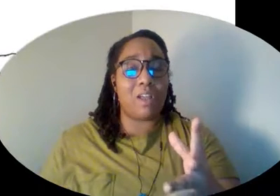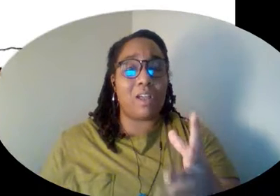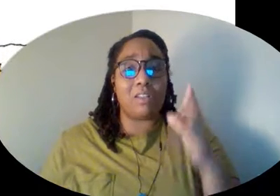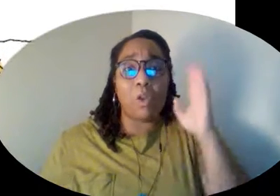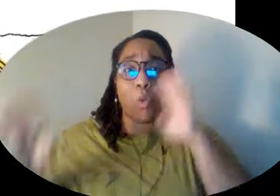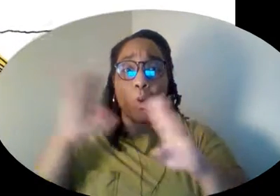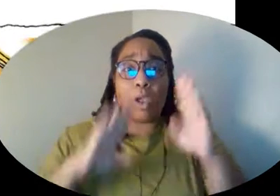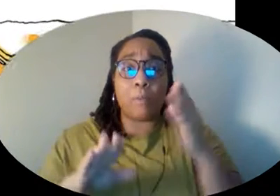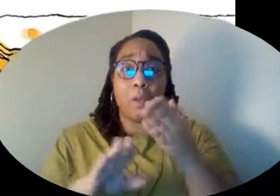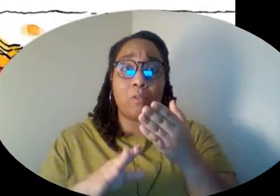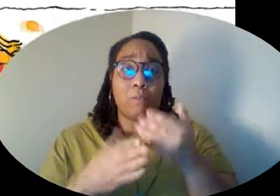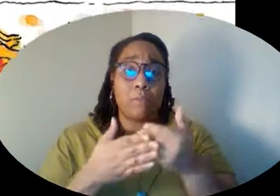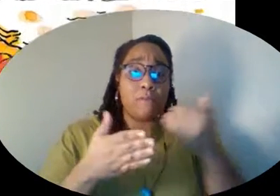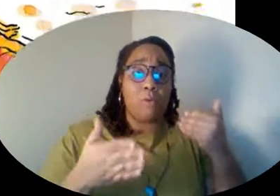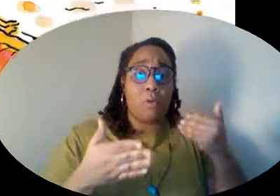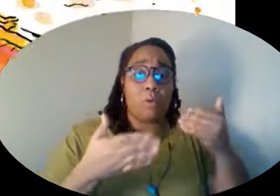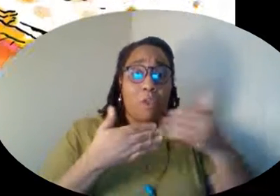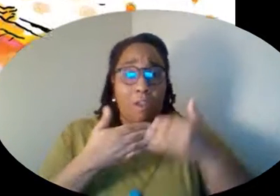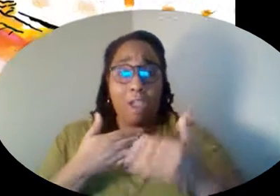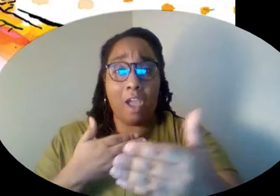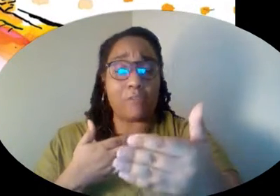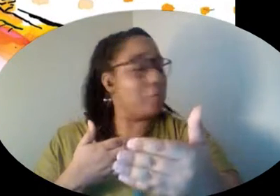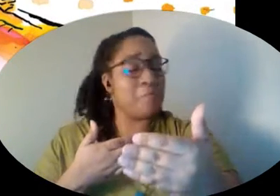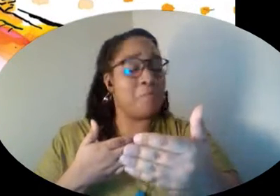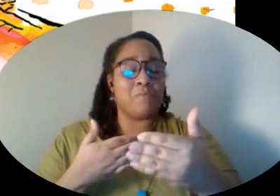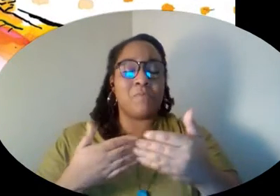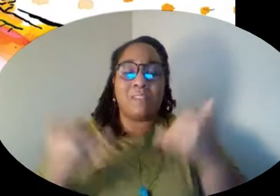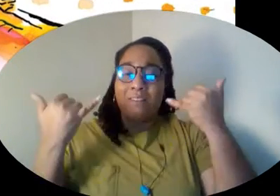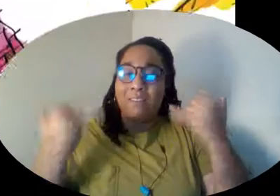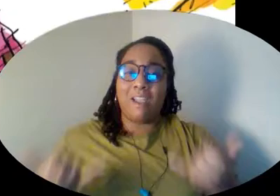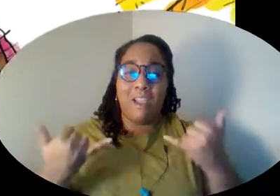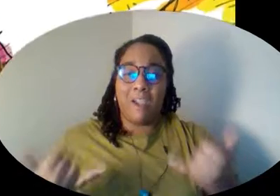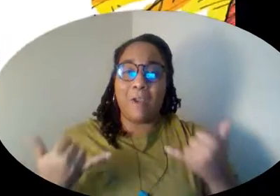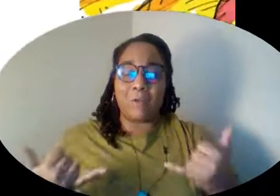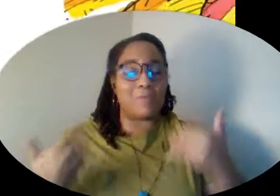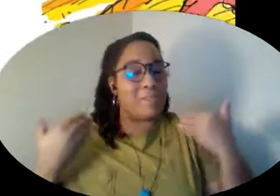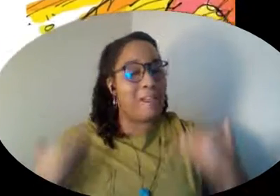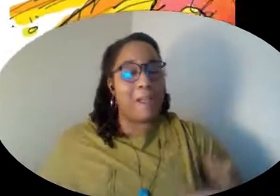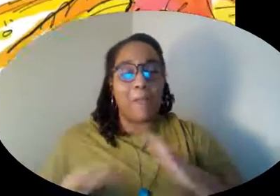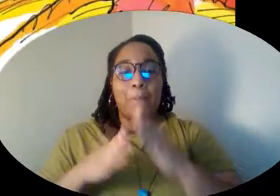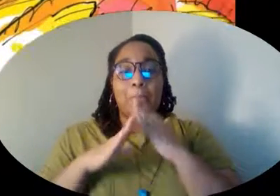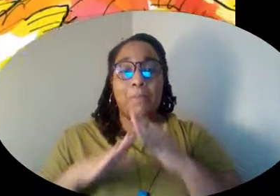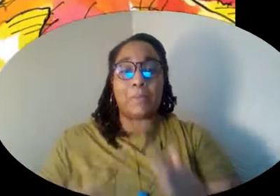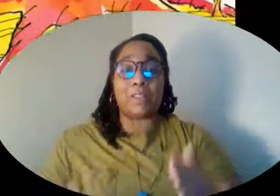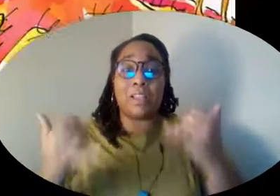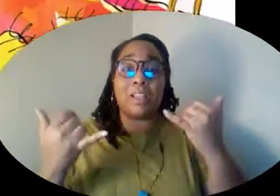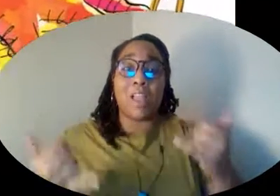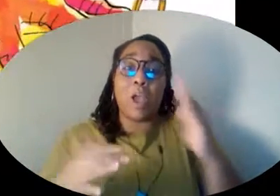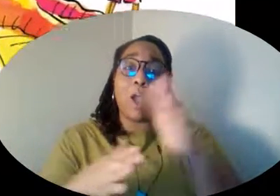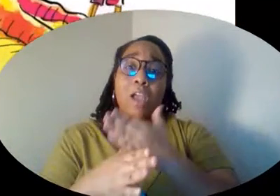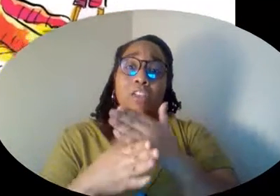before or after. I am in this moment. I am peace. Now I share my peace with